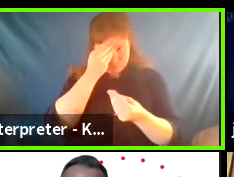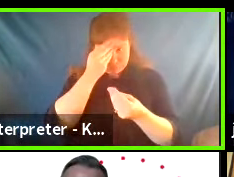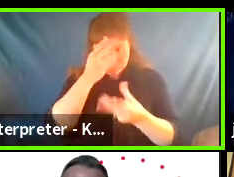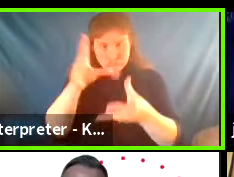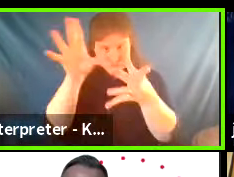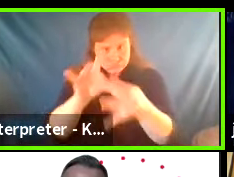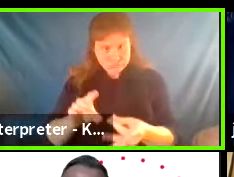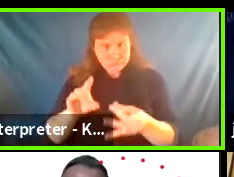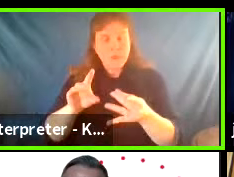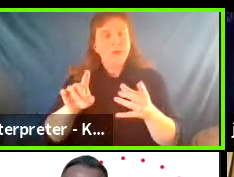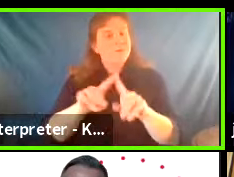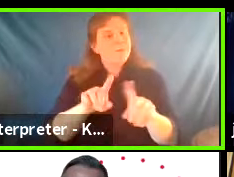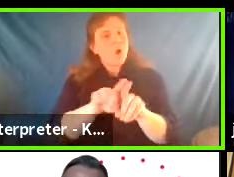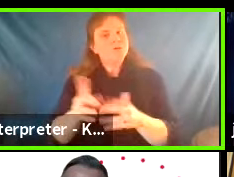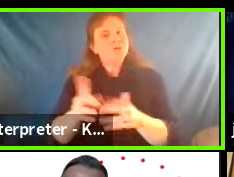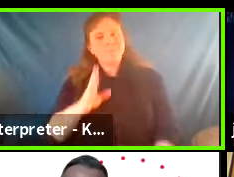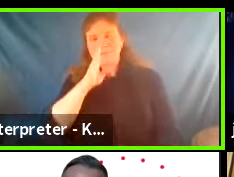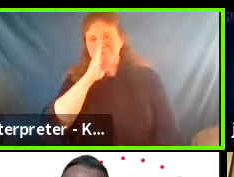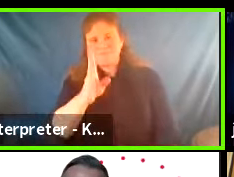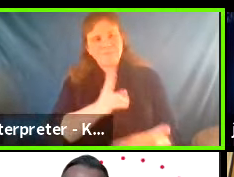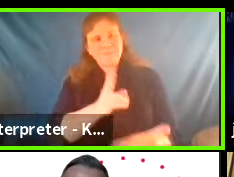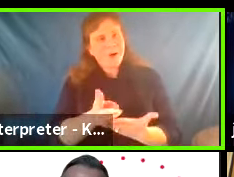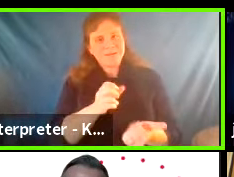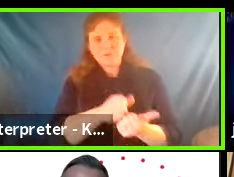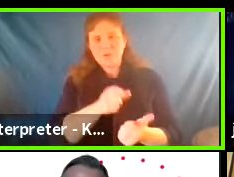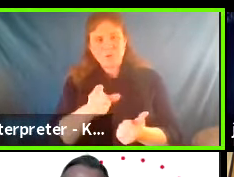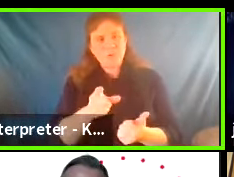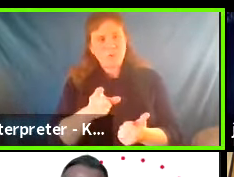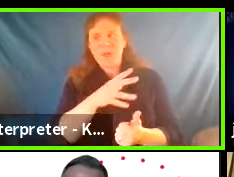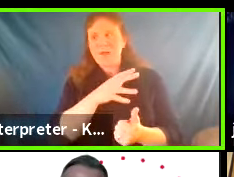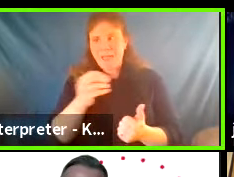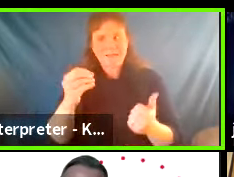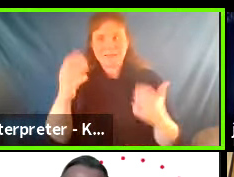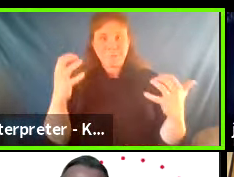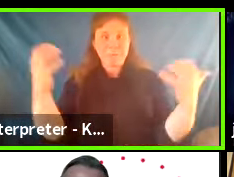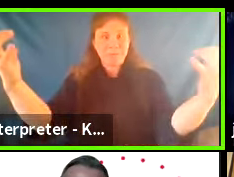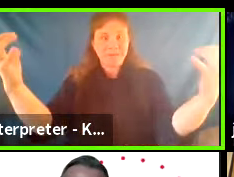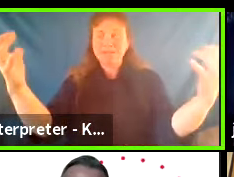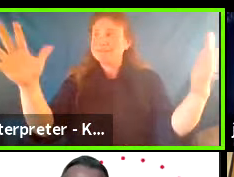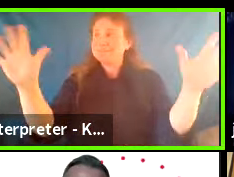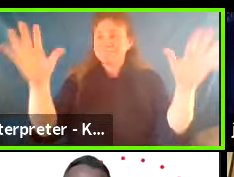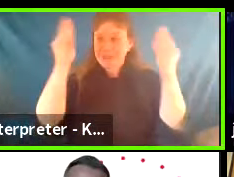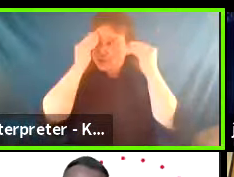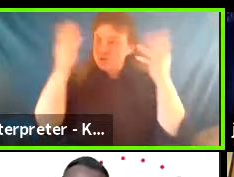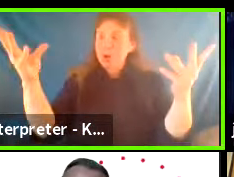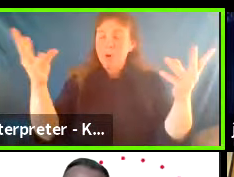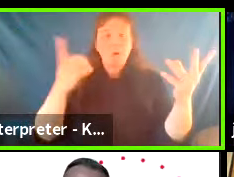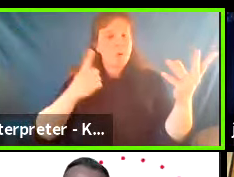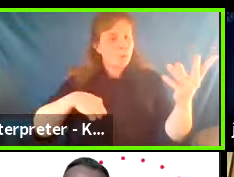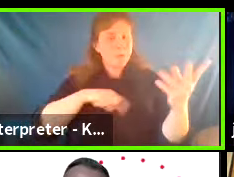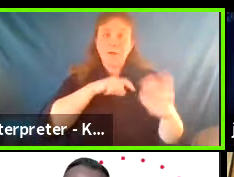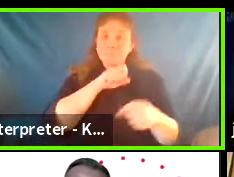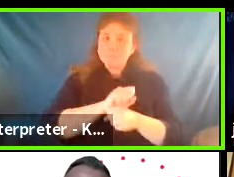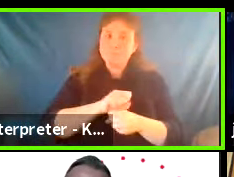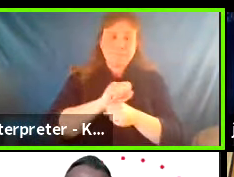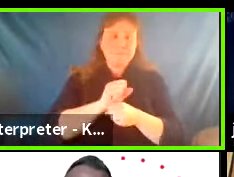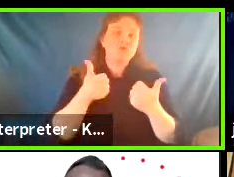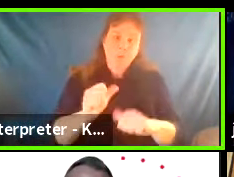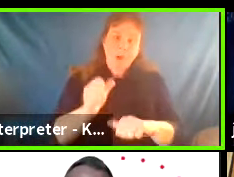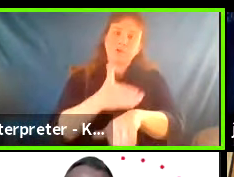really frank with you and the public, this is what we're looking at as we speak and trying to really improve.